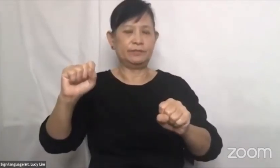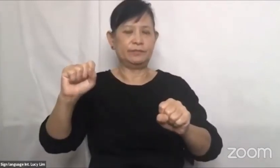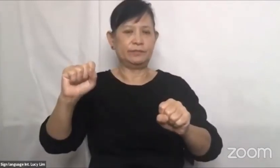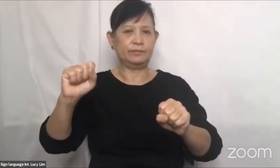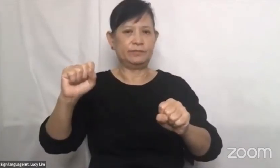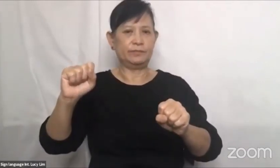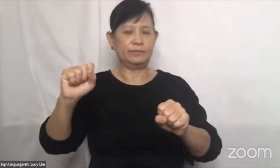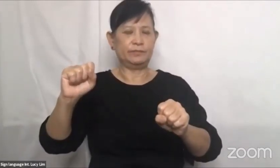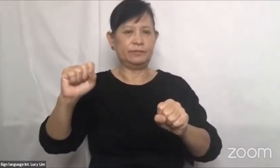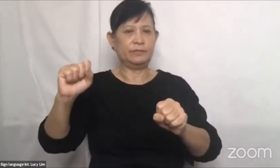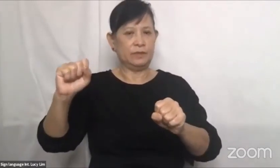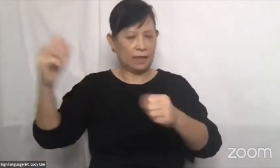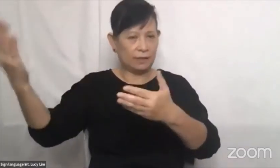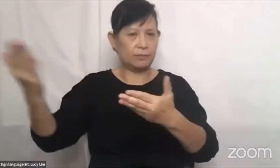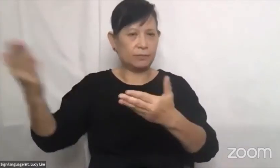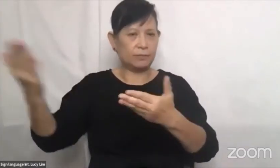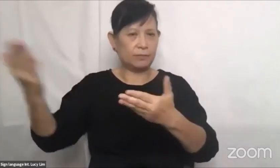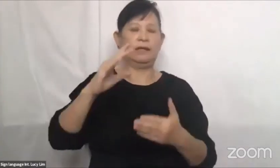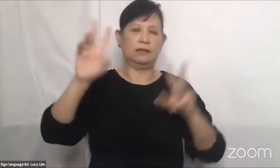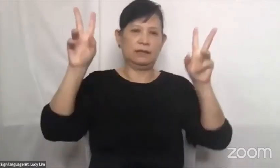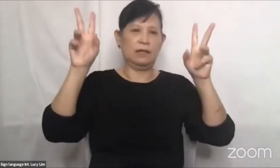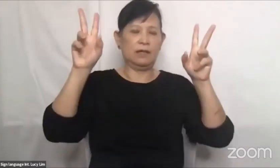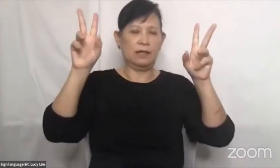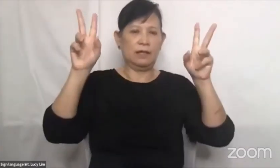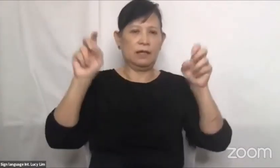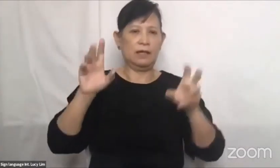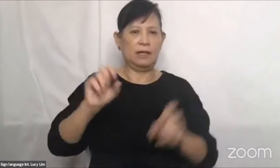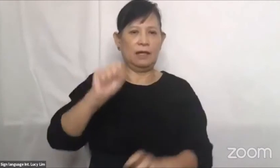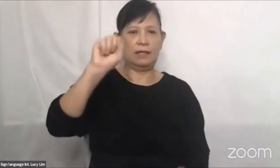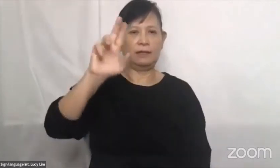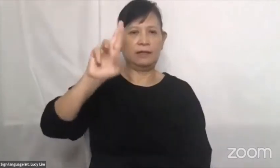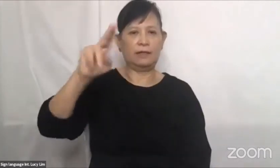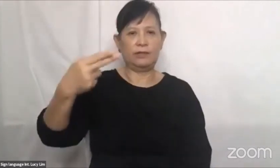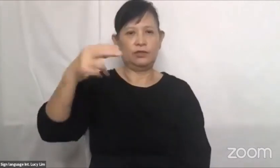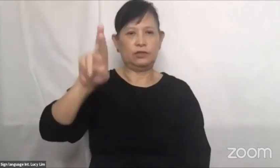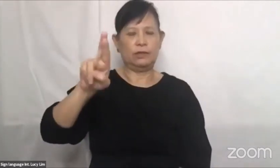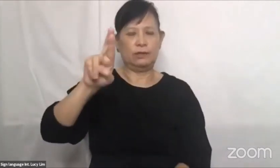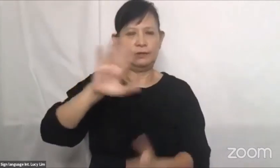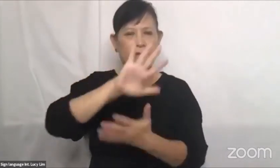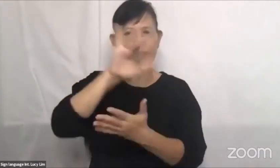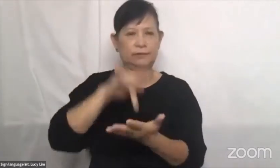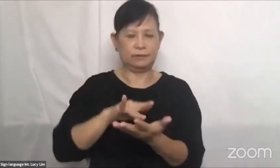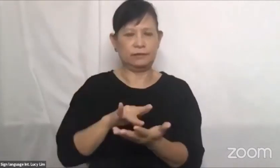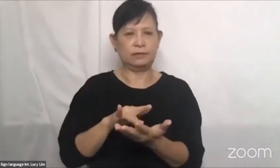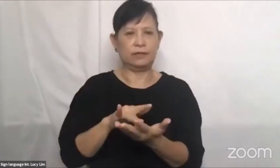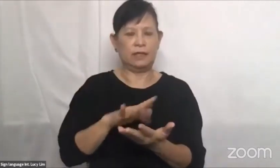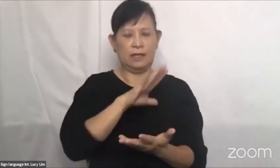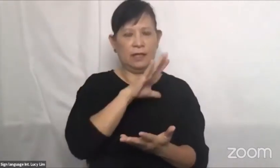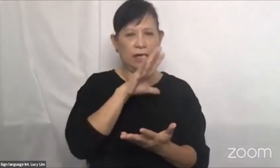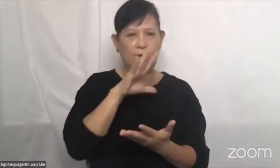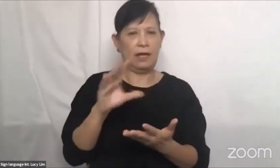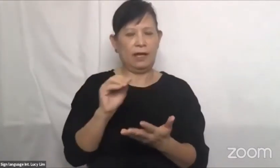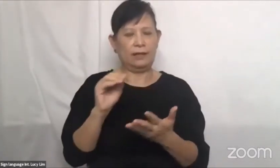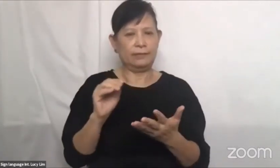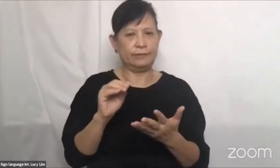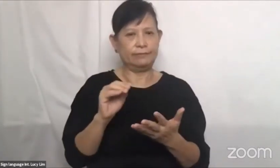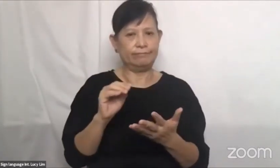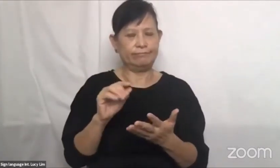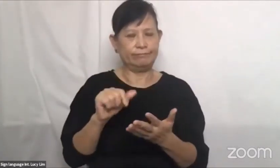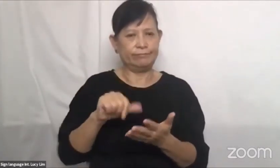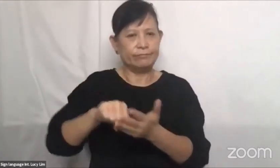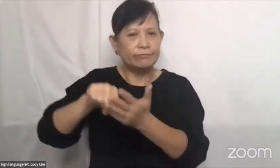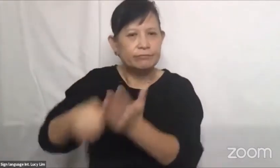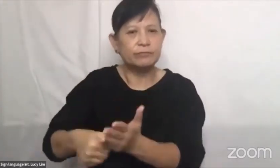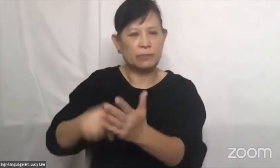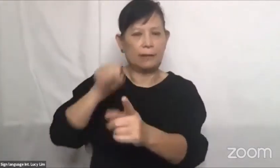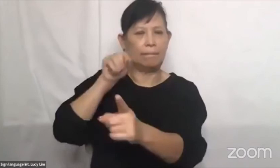SRHR aspects into the evacuation center. Therein, we're addressing the needs of women and girls with disabilities